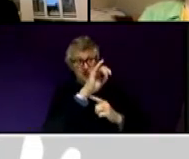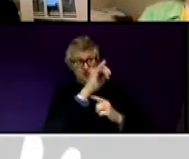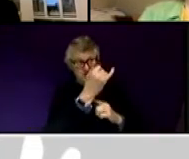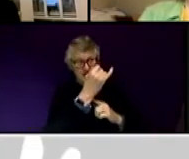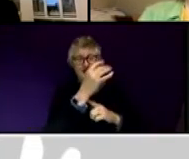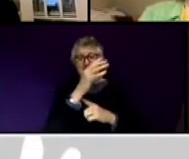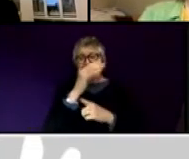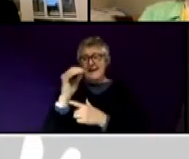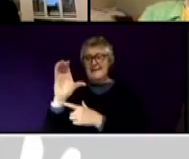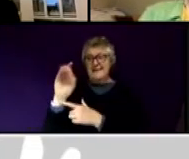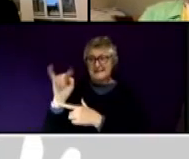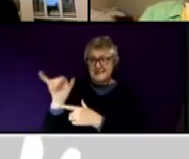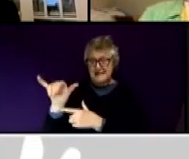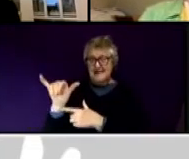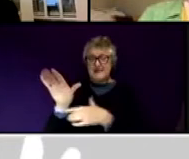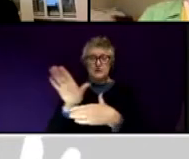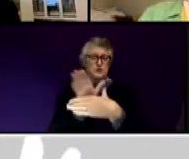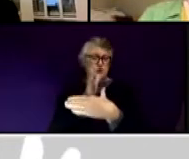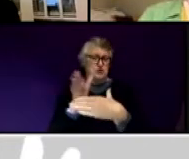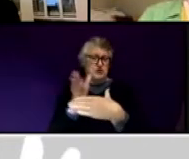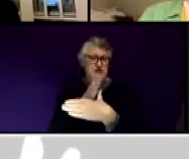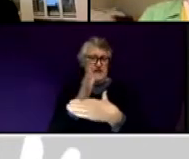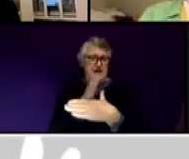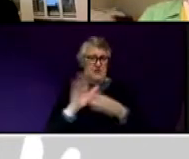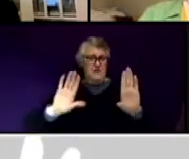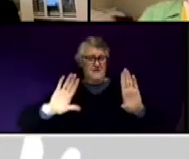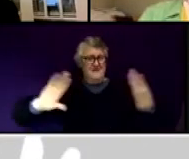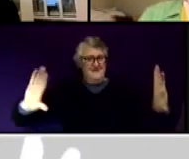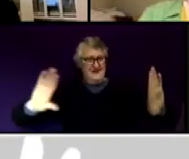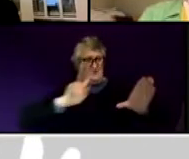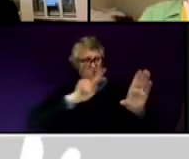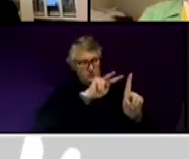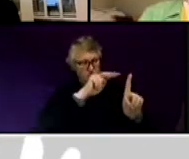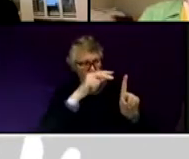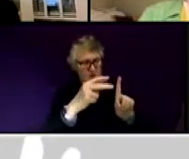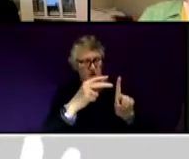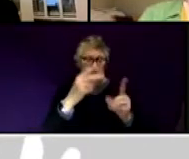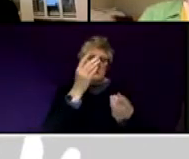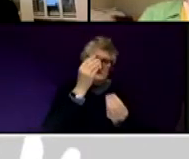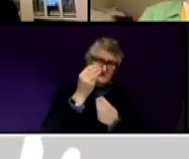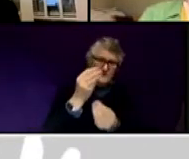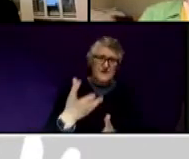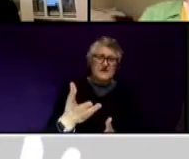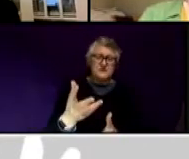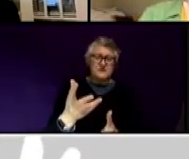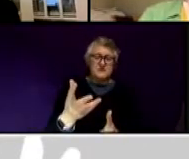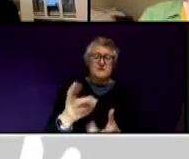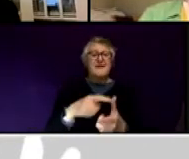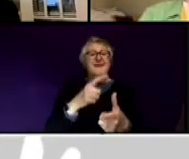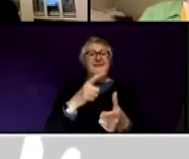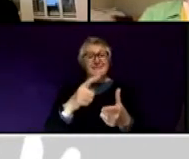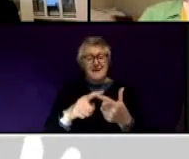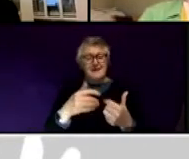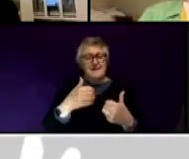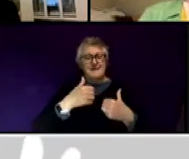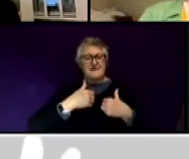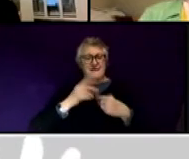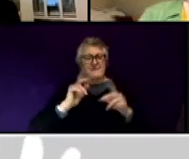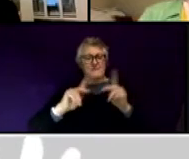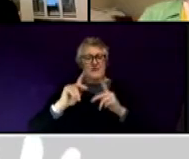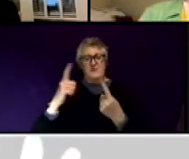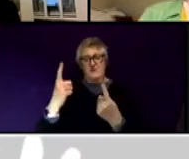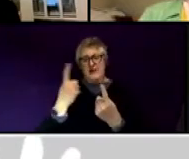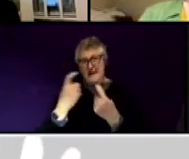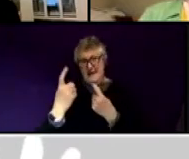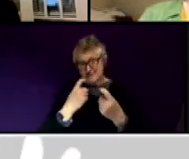share information, and then have community ask questions and have PCCEP members ask